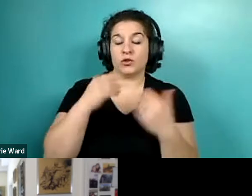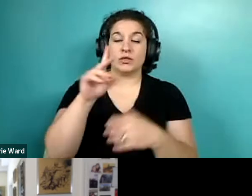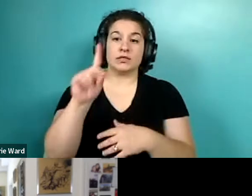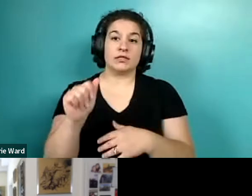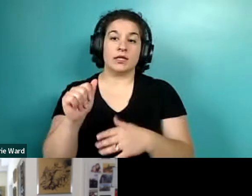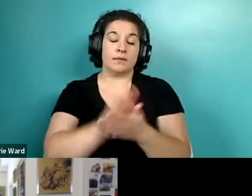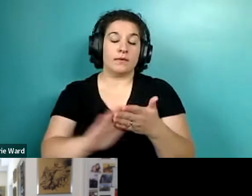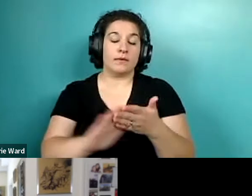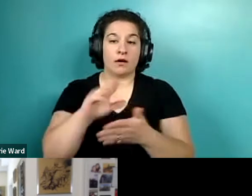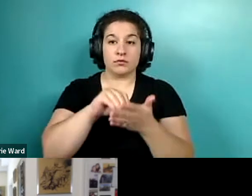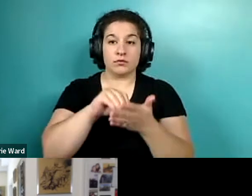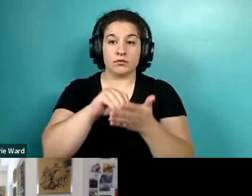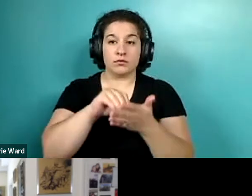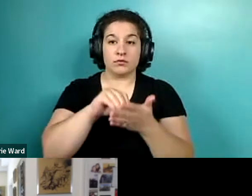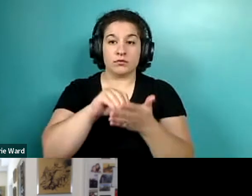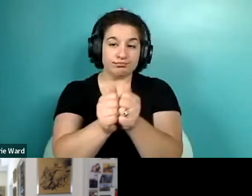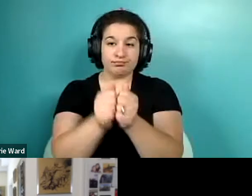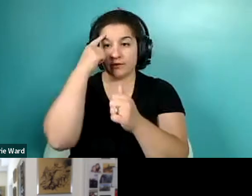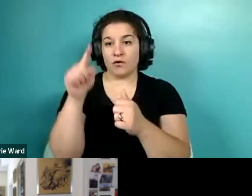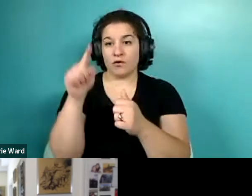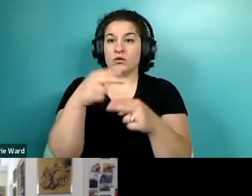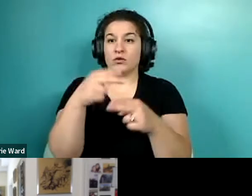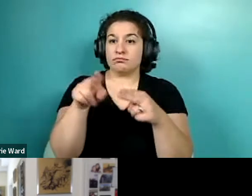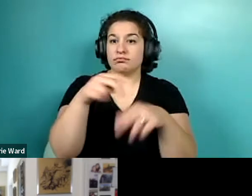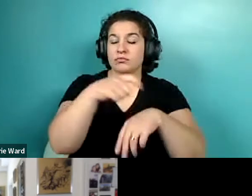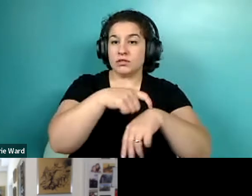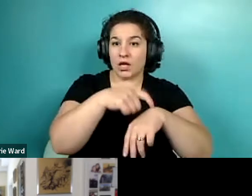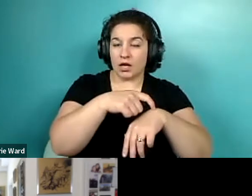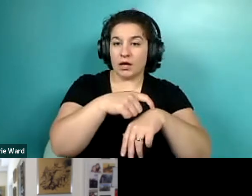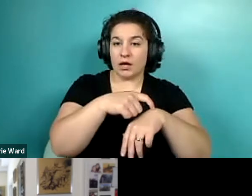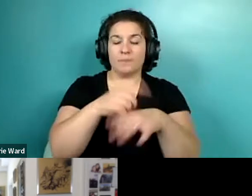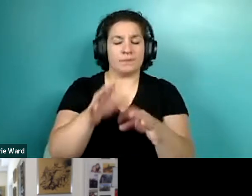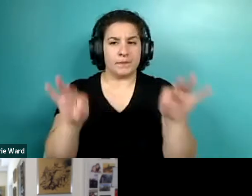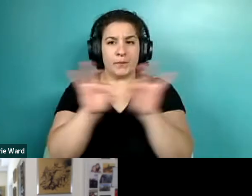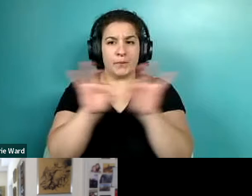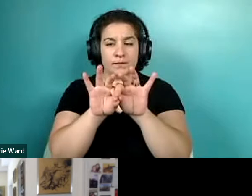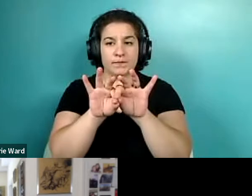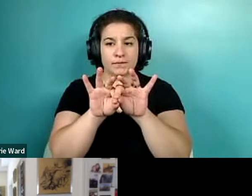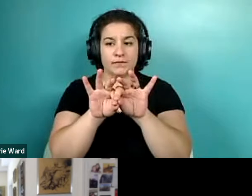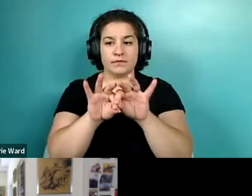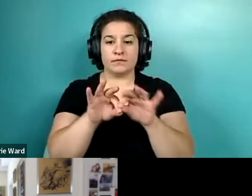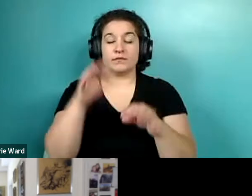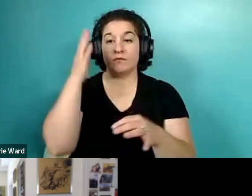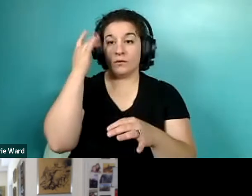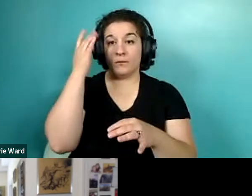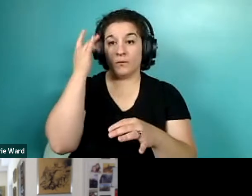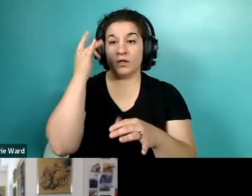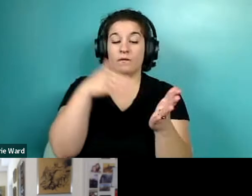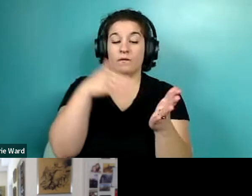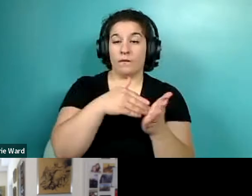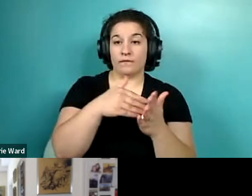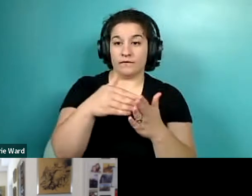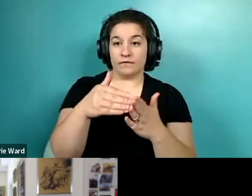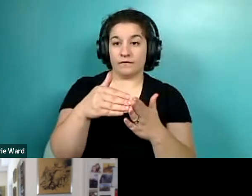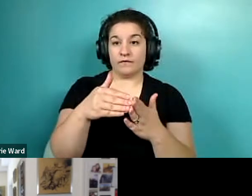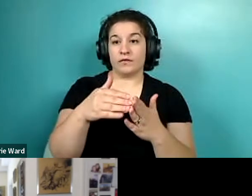together for a period of time are very important, because too often we